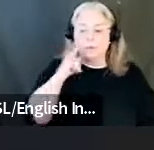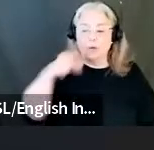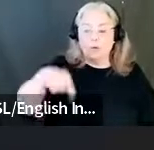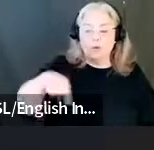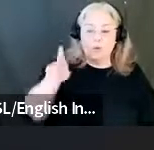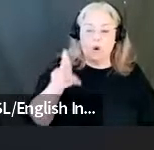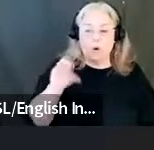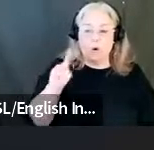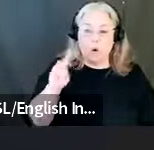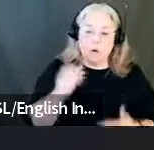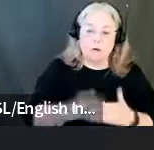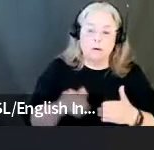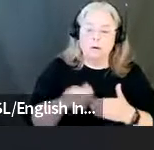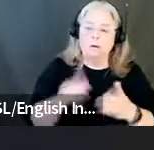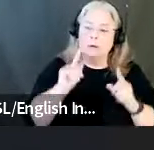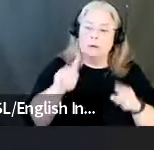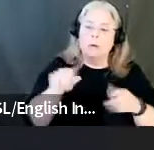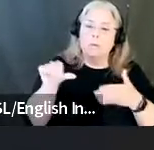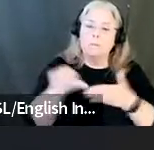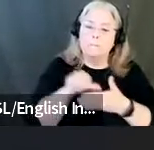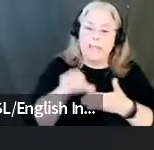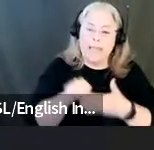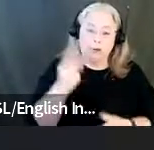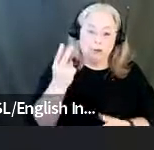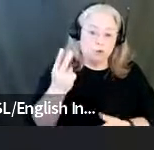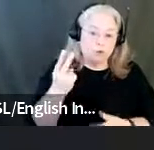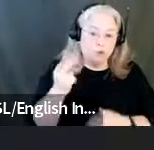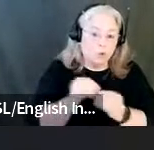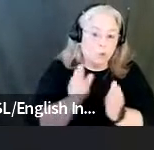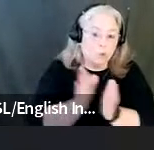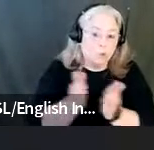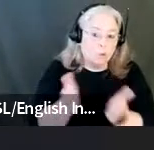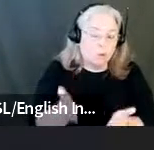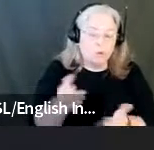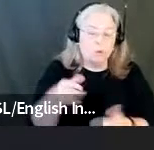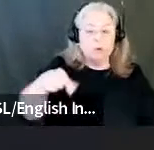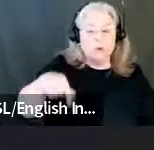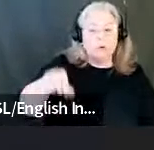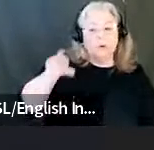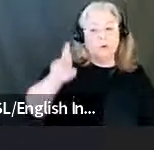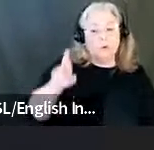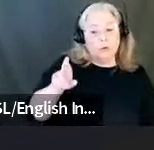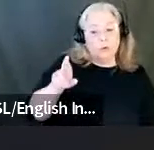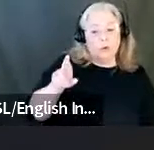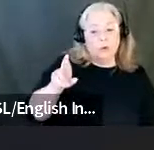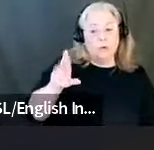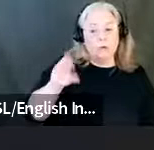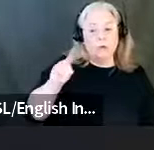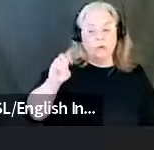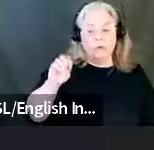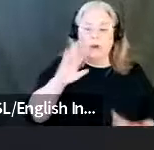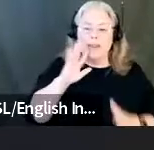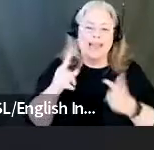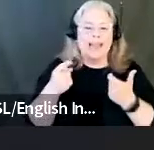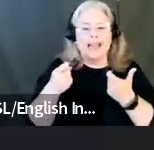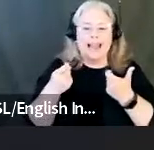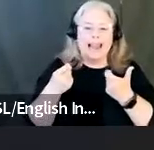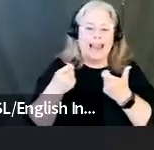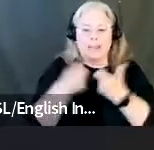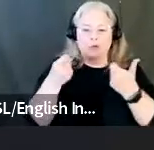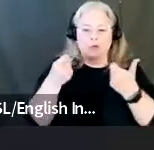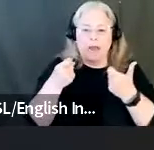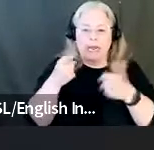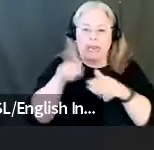code. Just go to page 2 in the book, because the QR code in page 2 is the electronic accessible